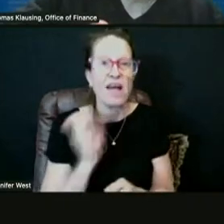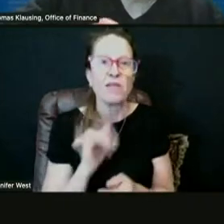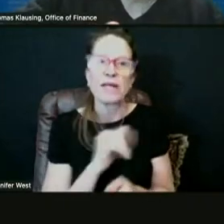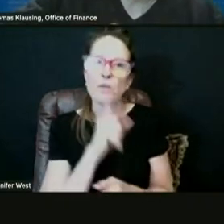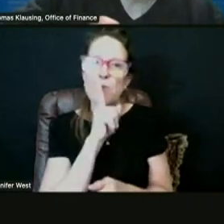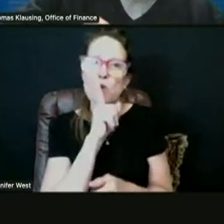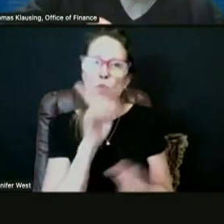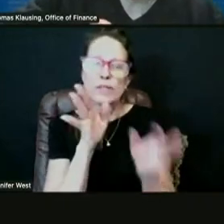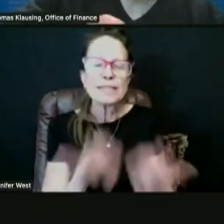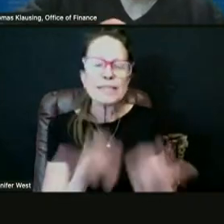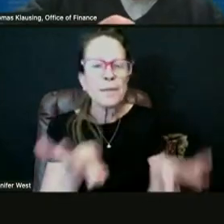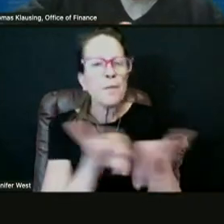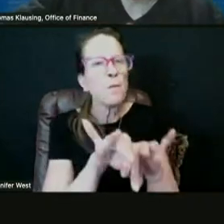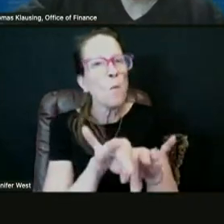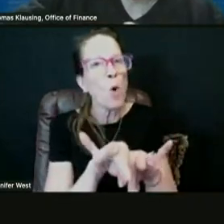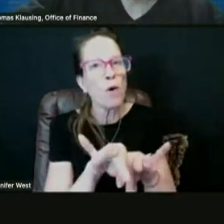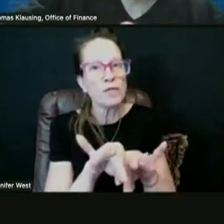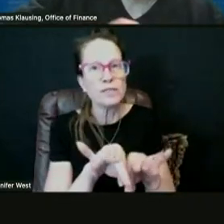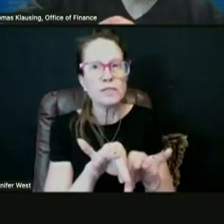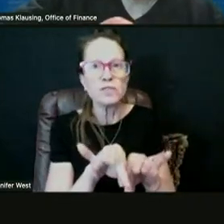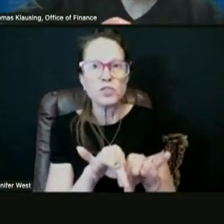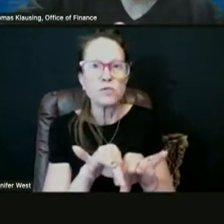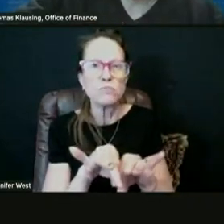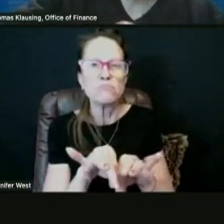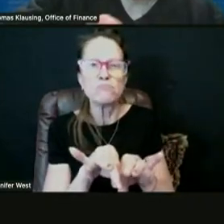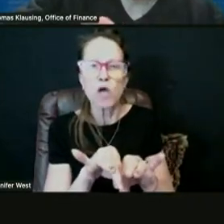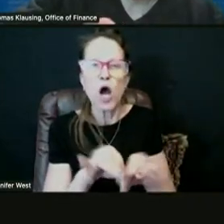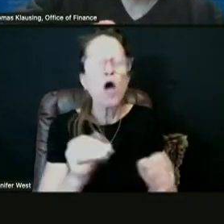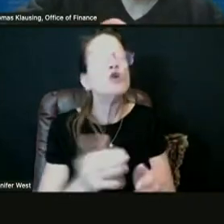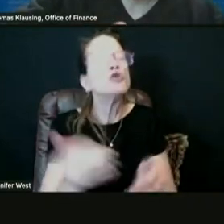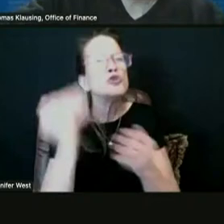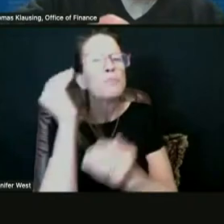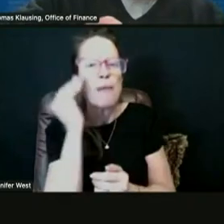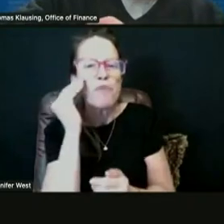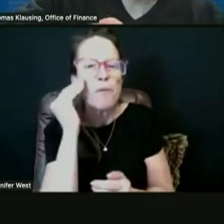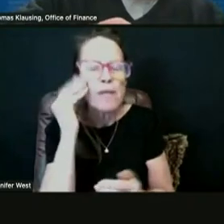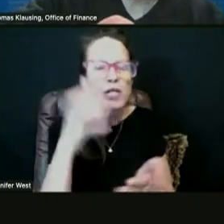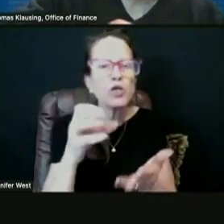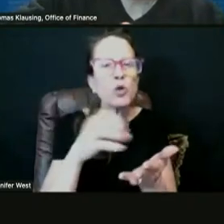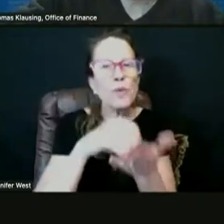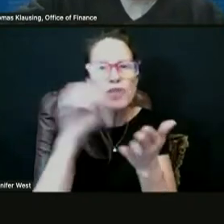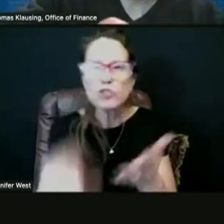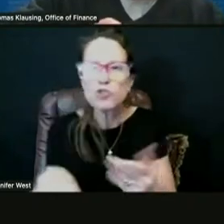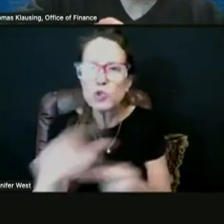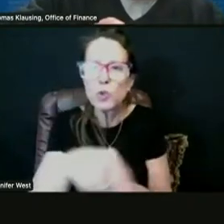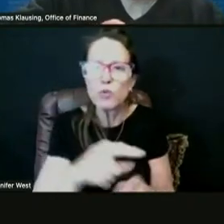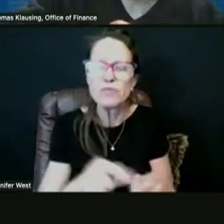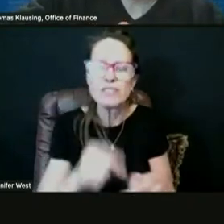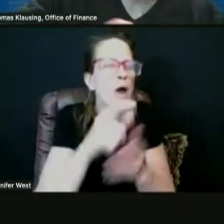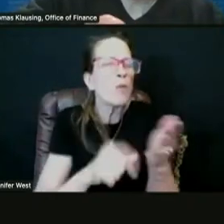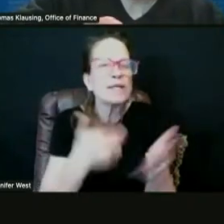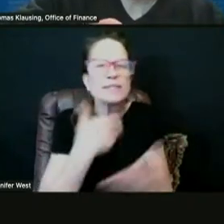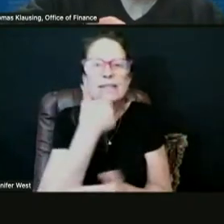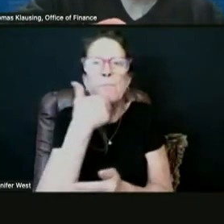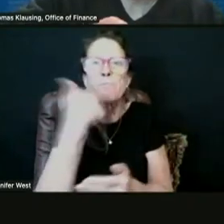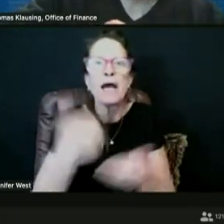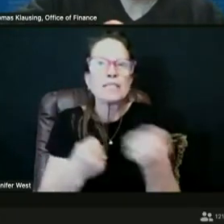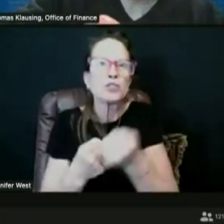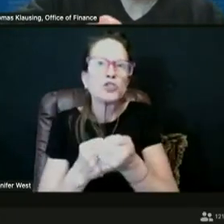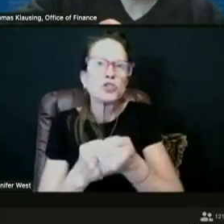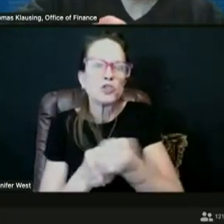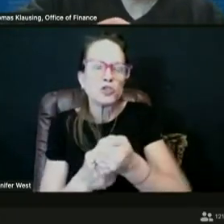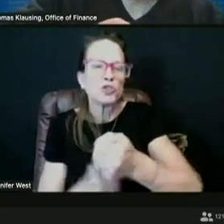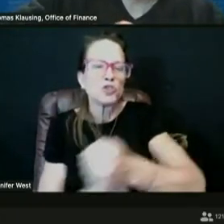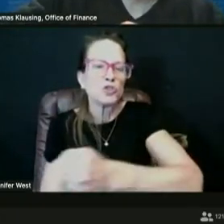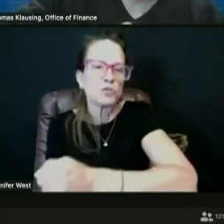us to really get to know the learners and try to figure out from them what is going to be the best support system for me.